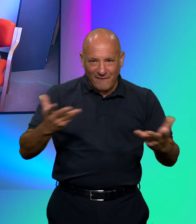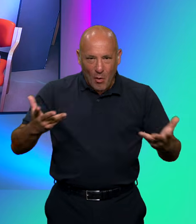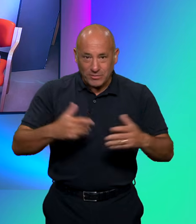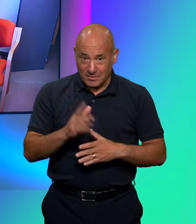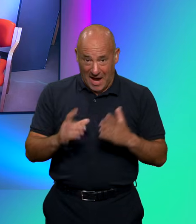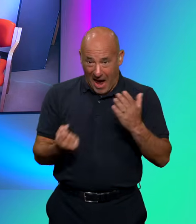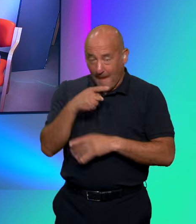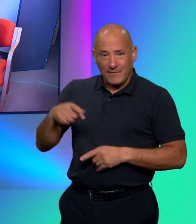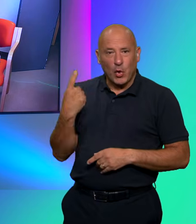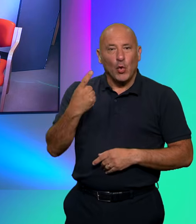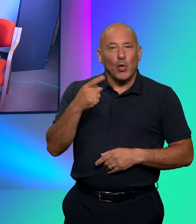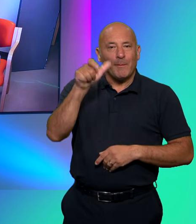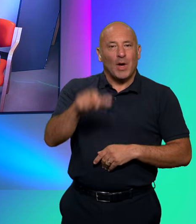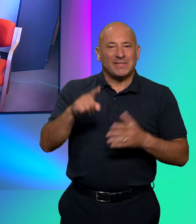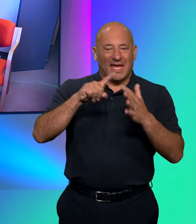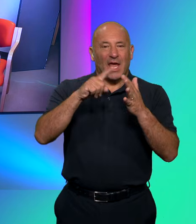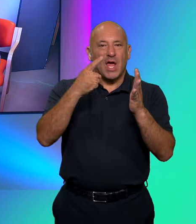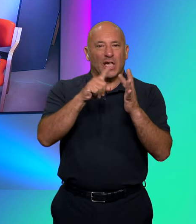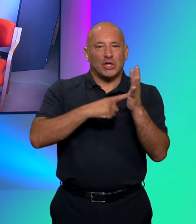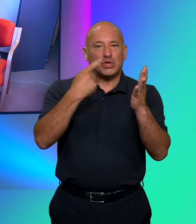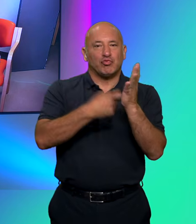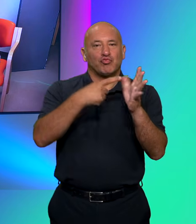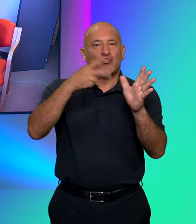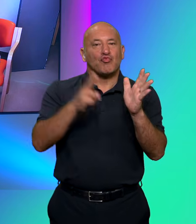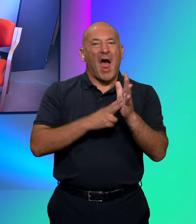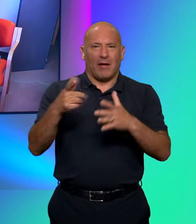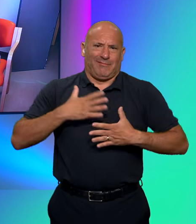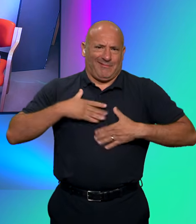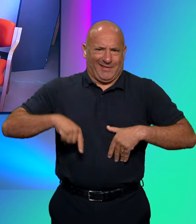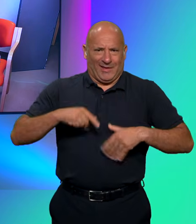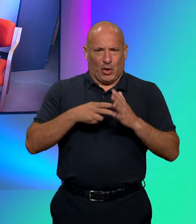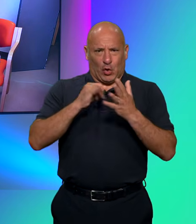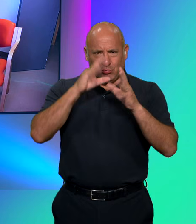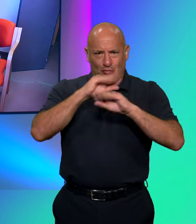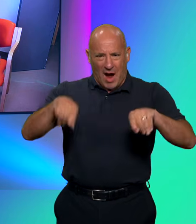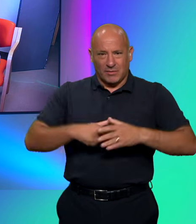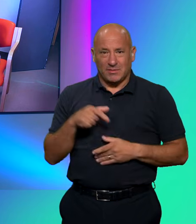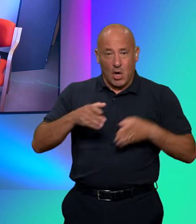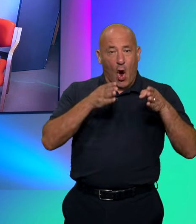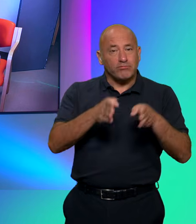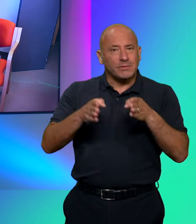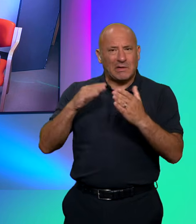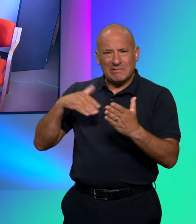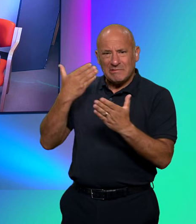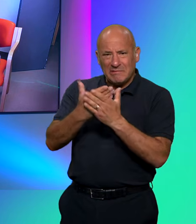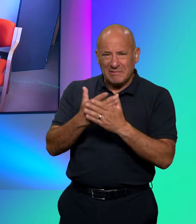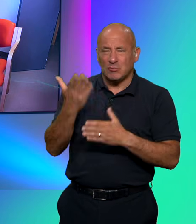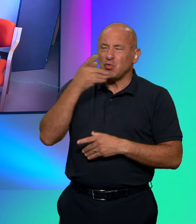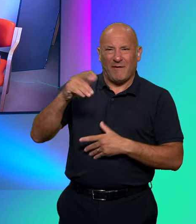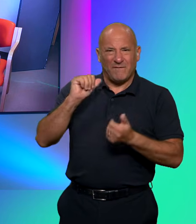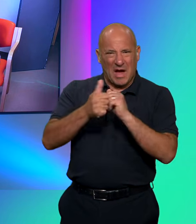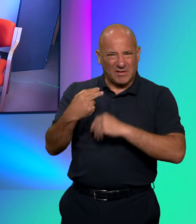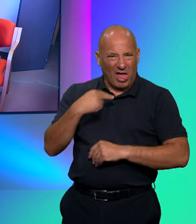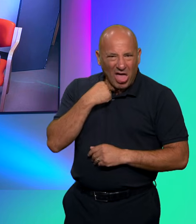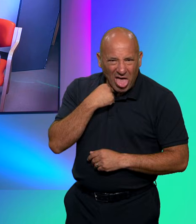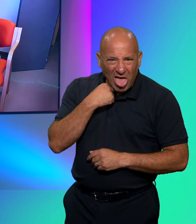Newsround fan Edran. He's been in hospital for a while and is missing his friends at school. So he asked us to show